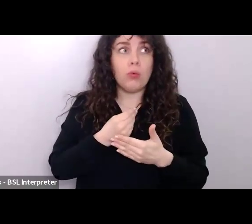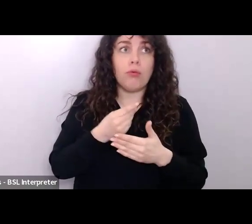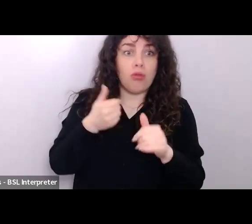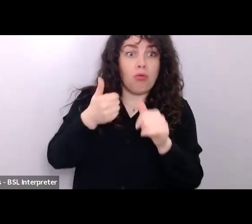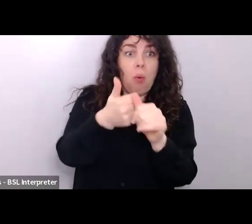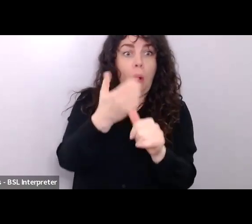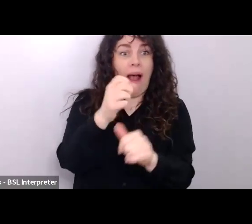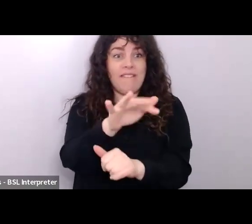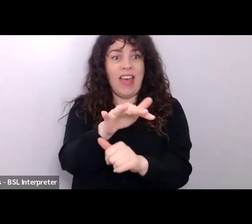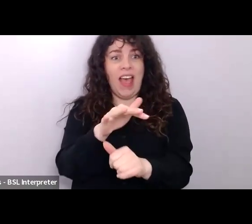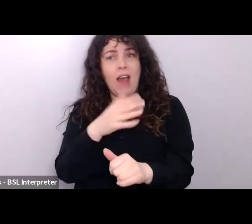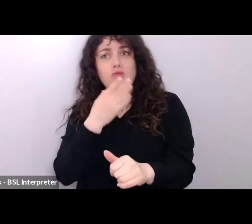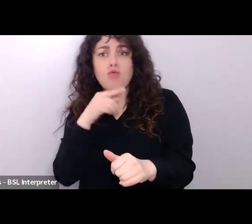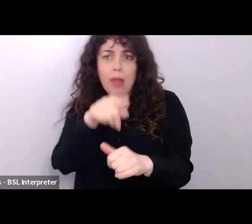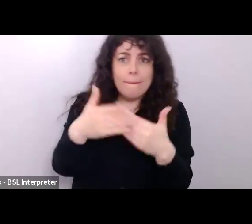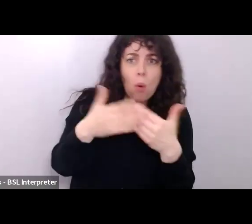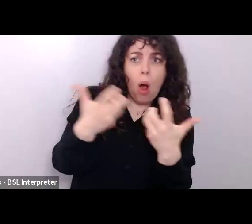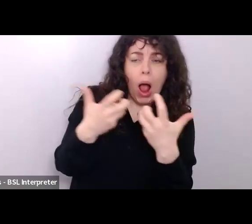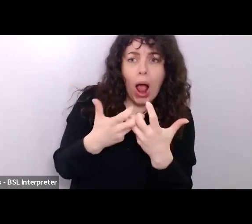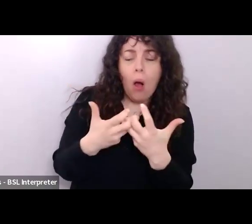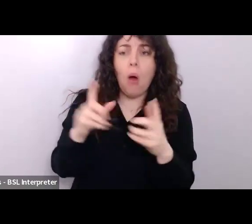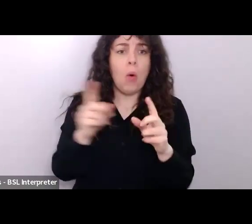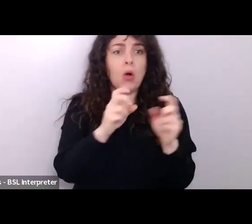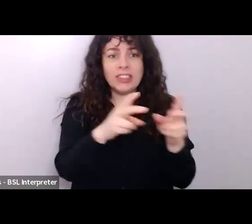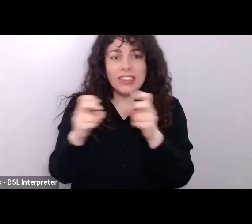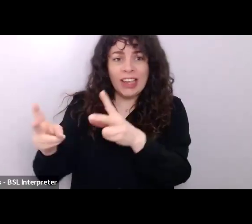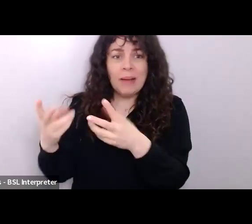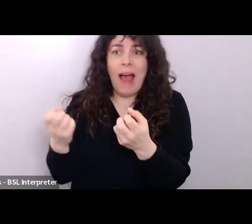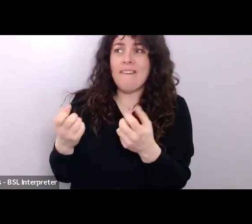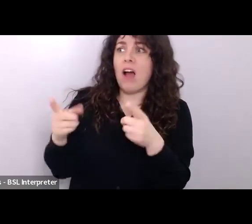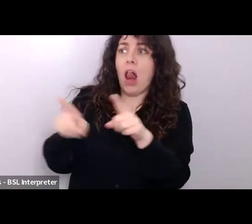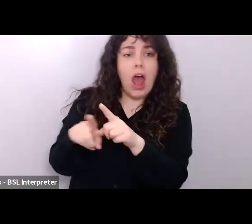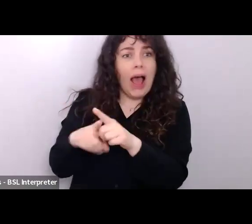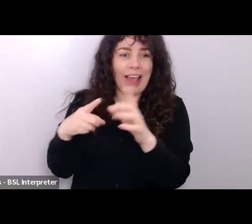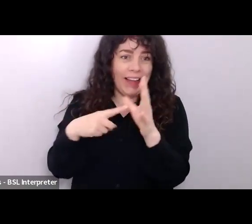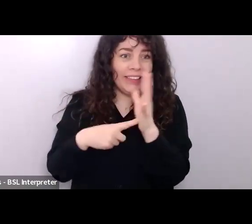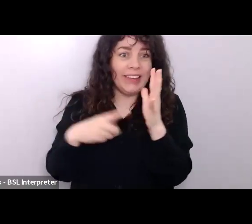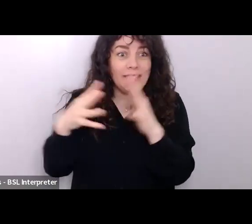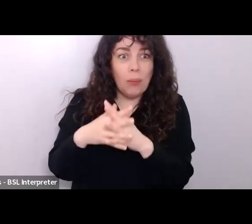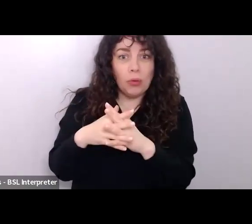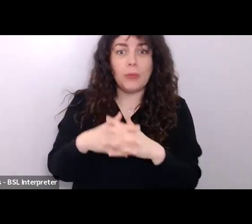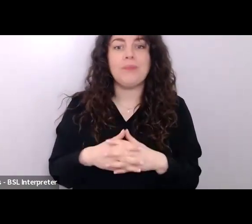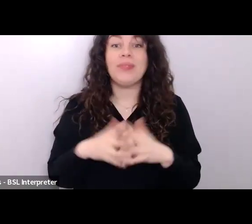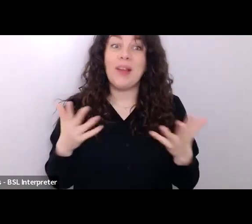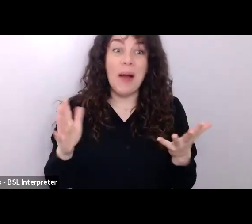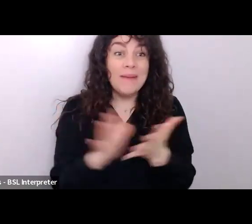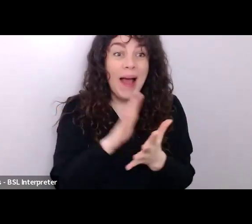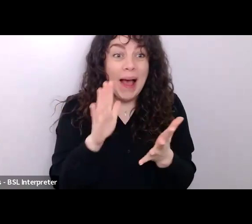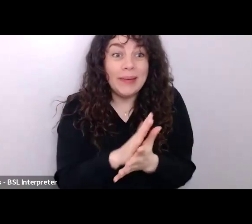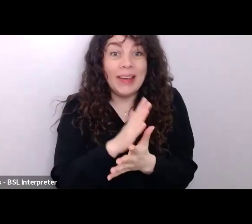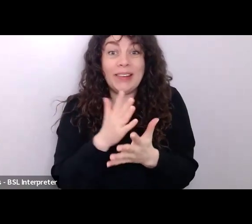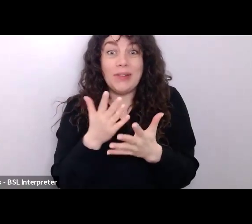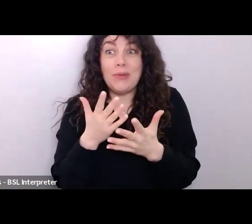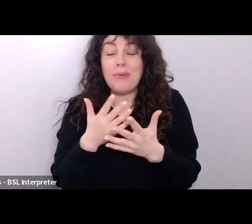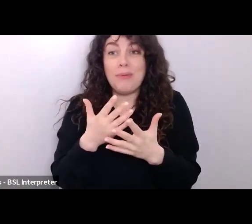that's already out there and the schemes that are out there, like access to work. And so I'm really pleased with to have such